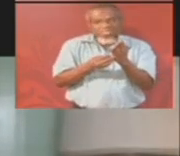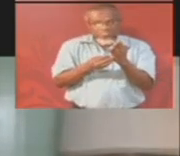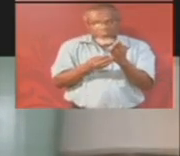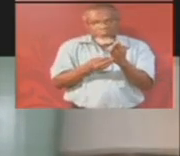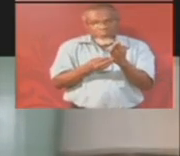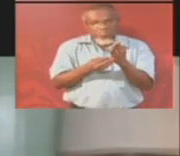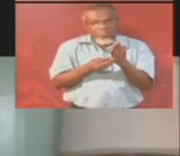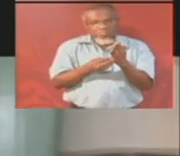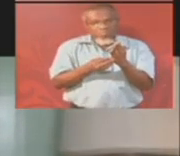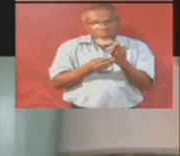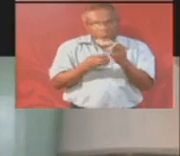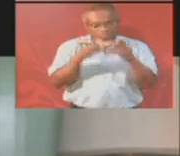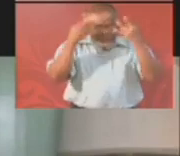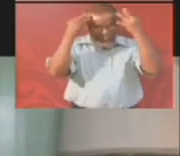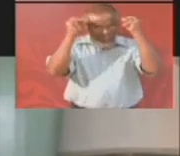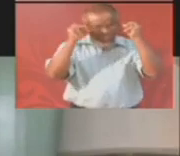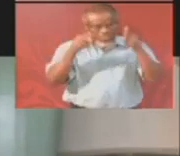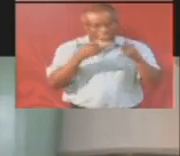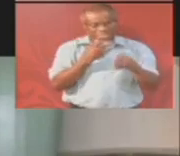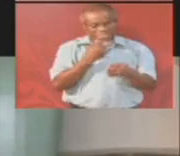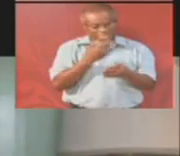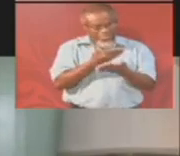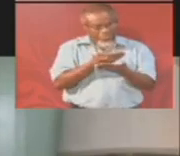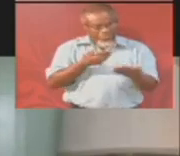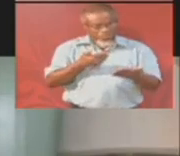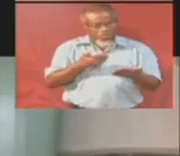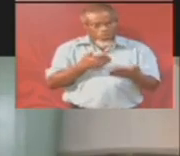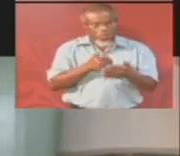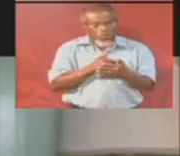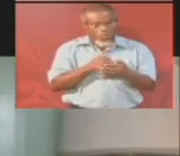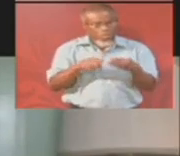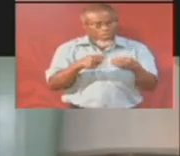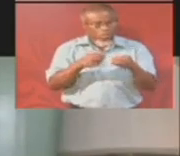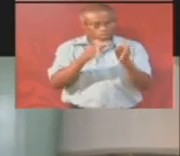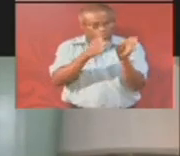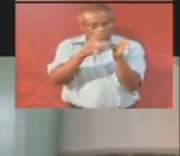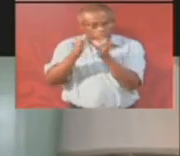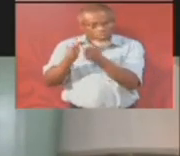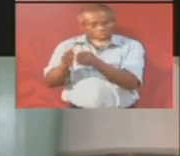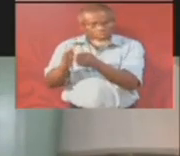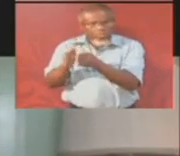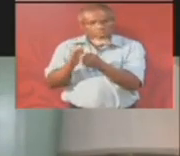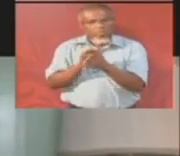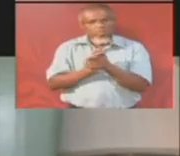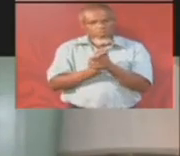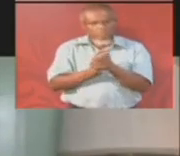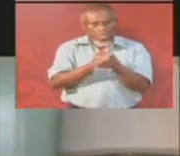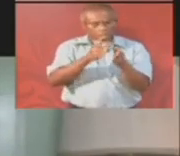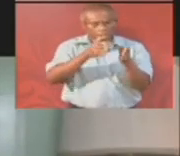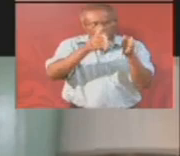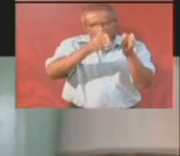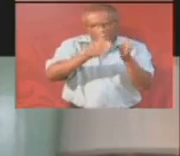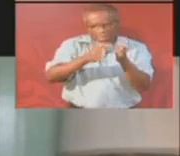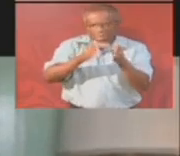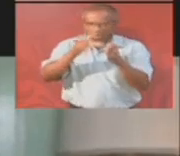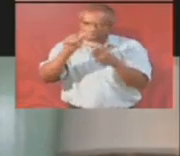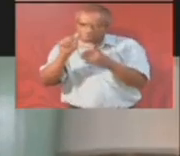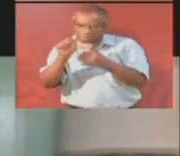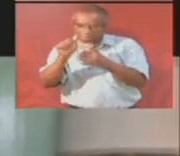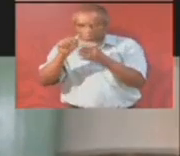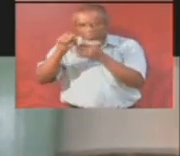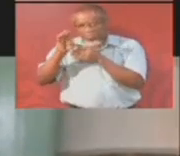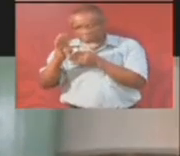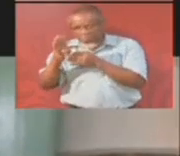press conference there. He would have given us some idea as to the plans, like a plan B, a plan C, the ventilators. Could you give us a